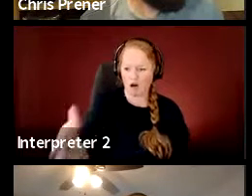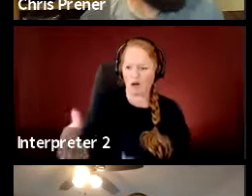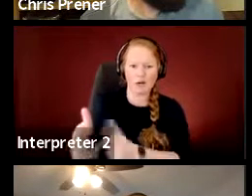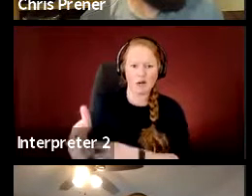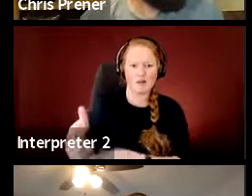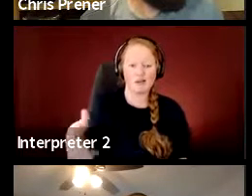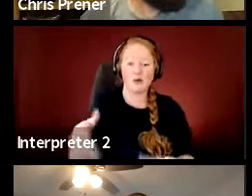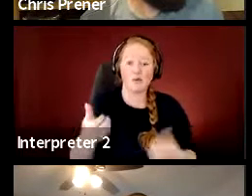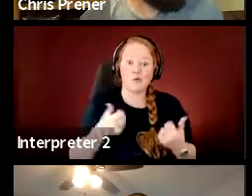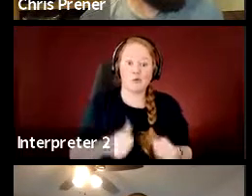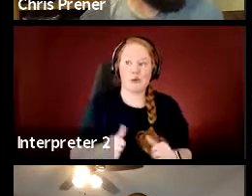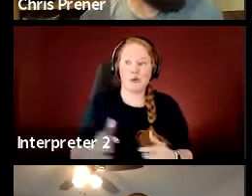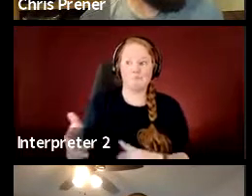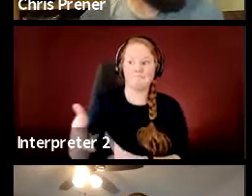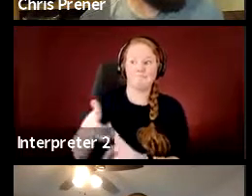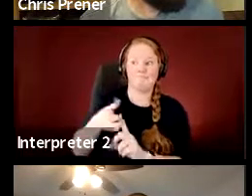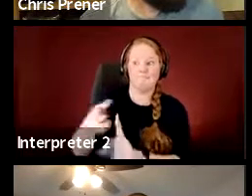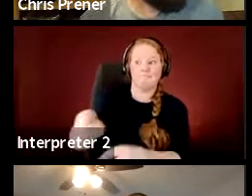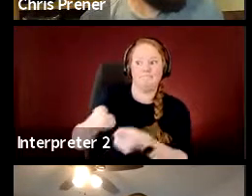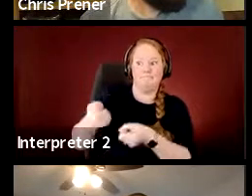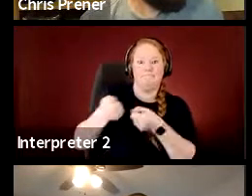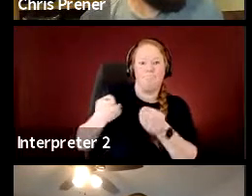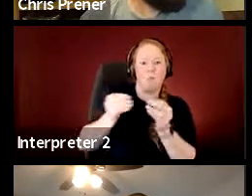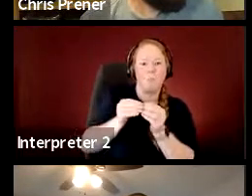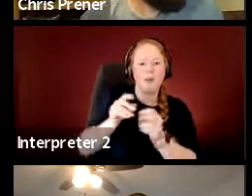people downtown during the day,